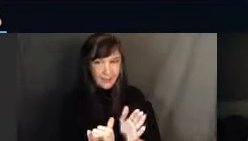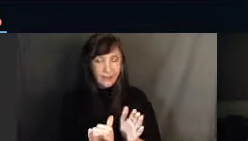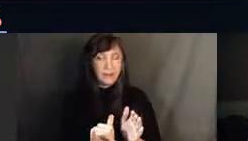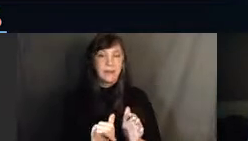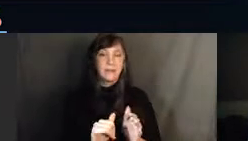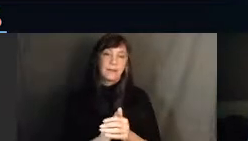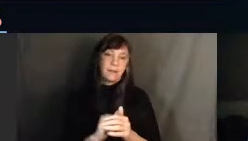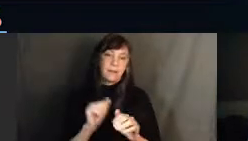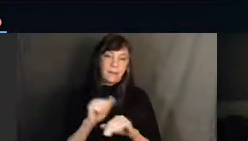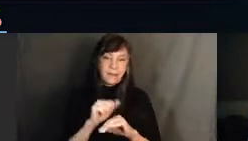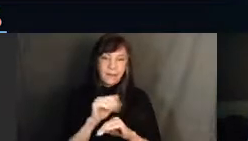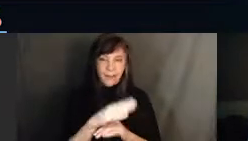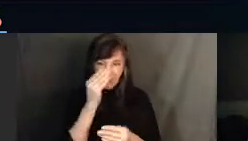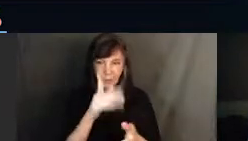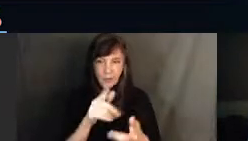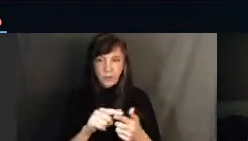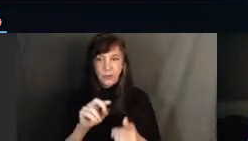you all.